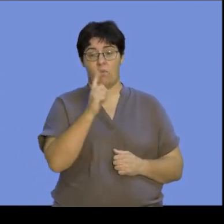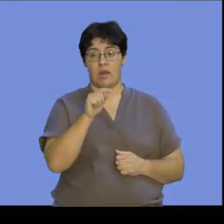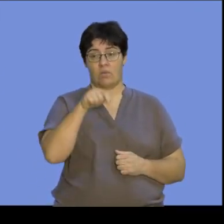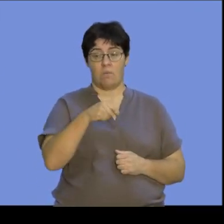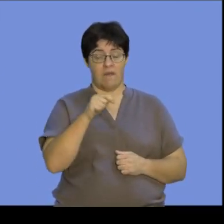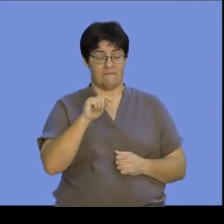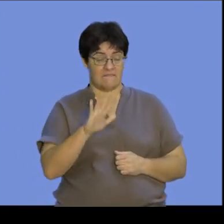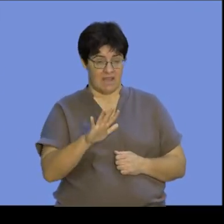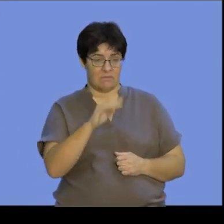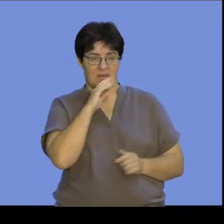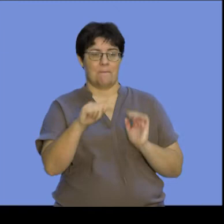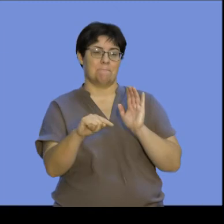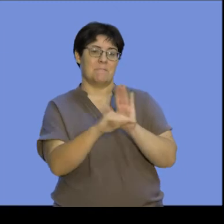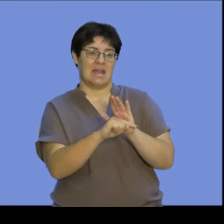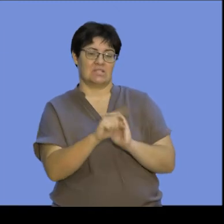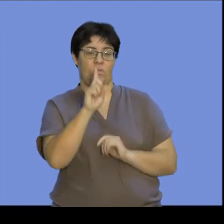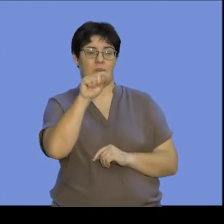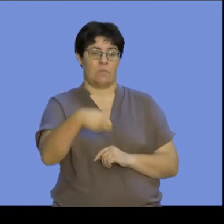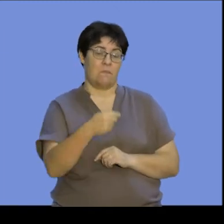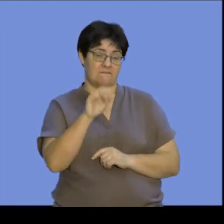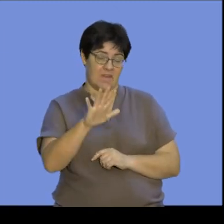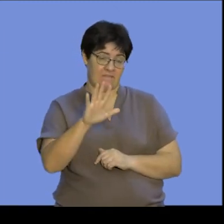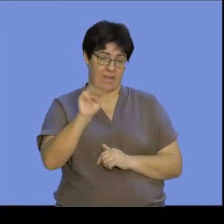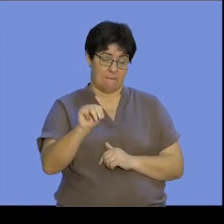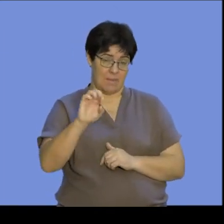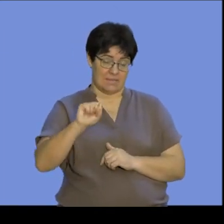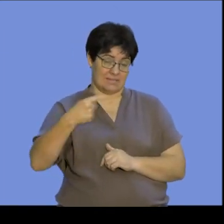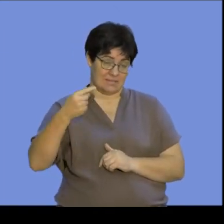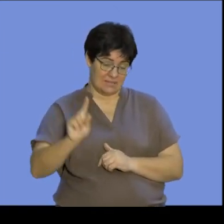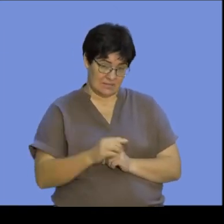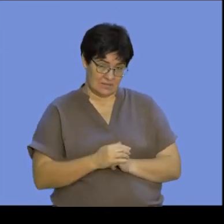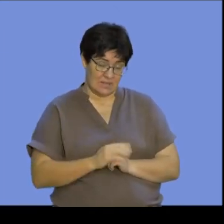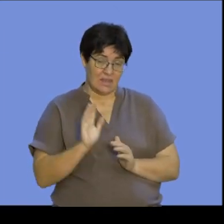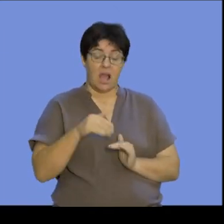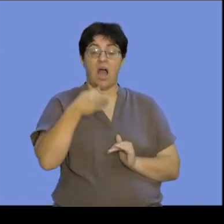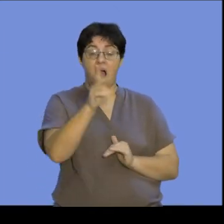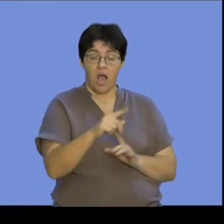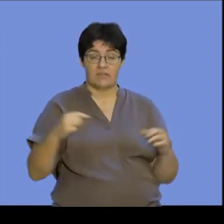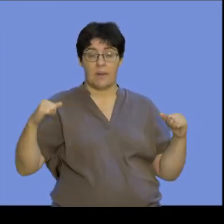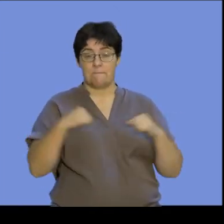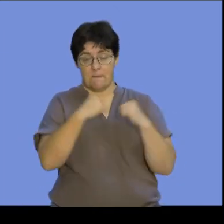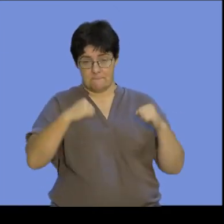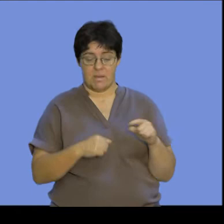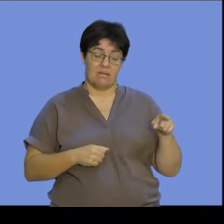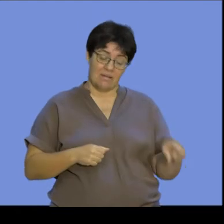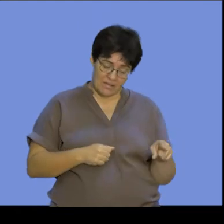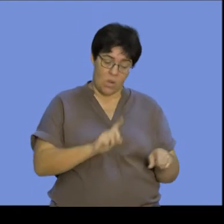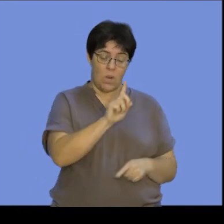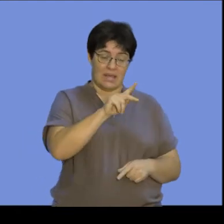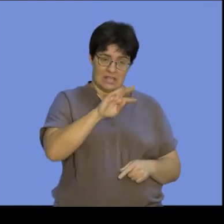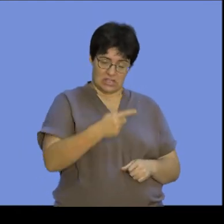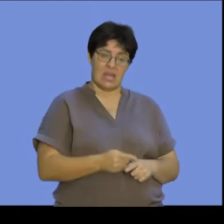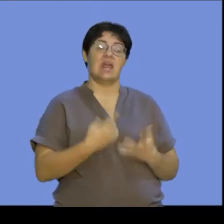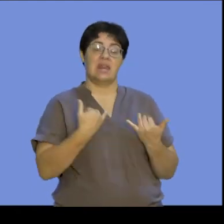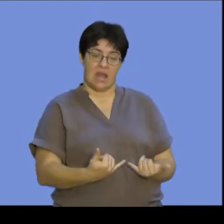going at minus 1,5 meters per second. And after the collision, the 1 kilogram is going